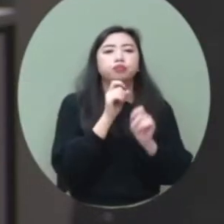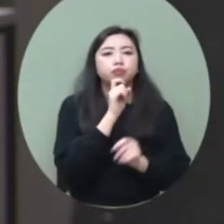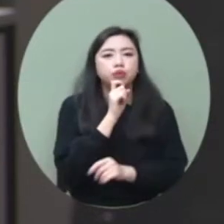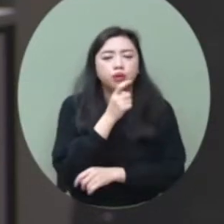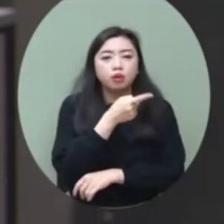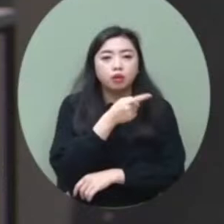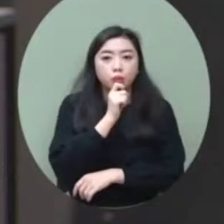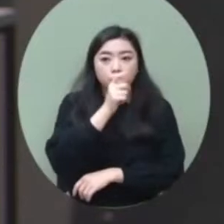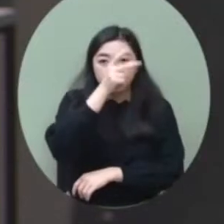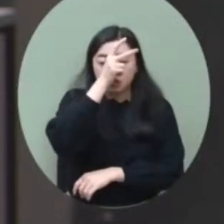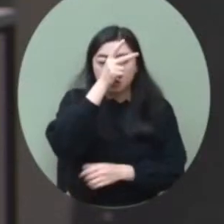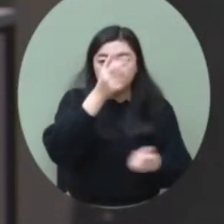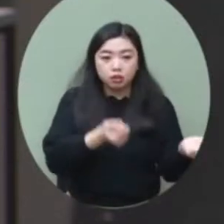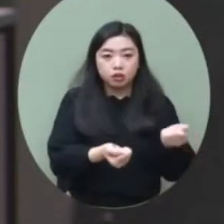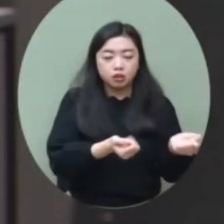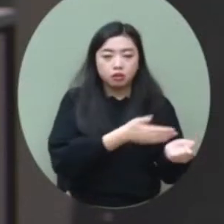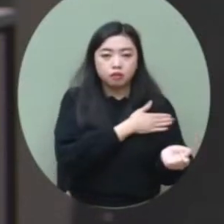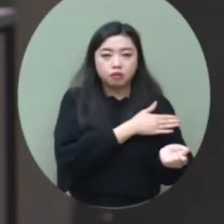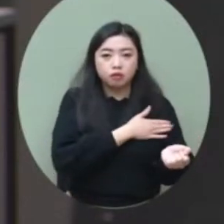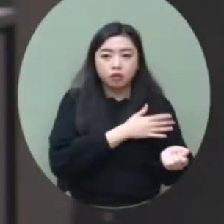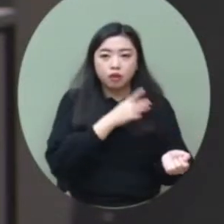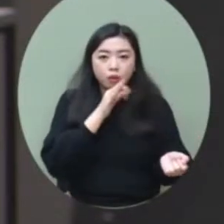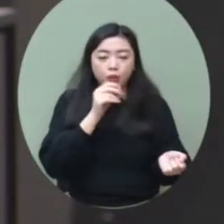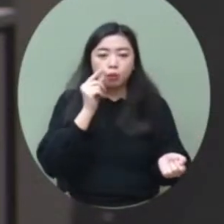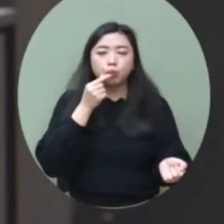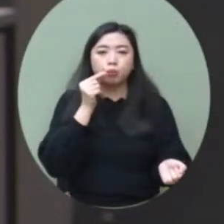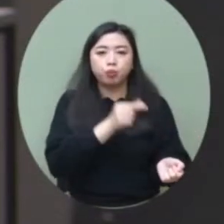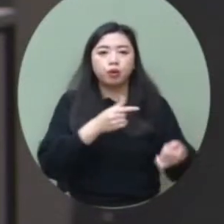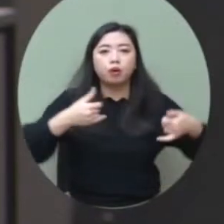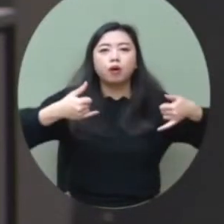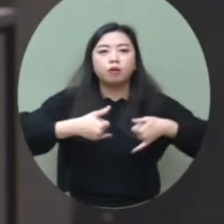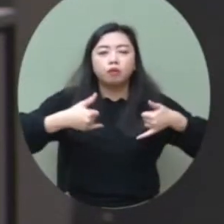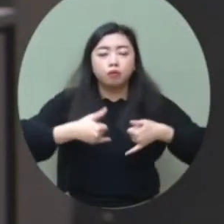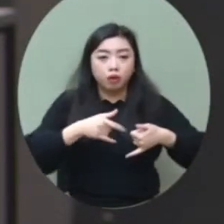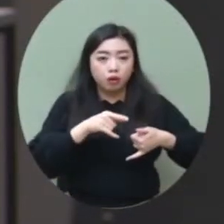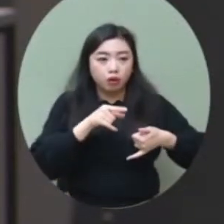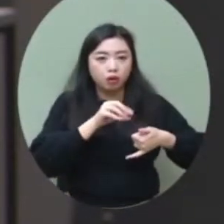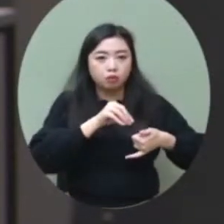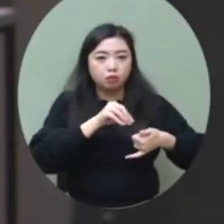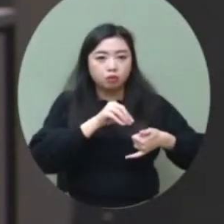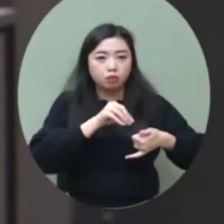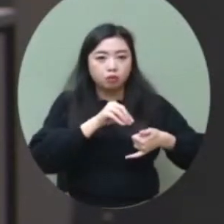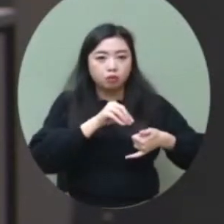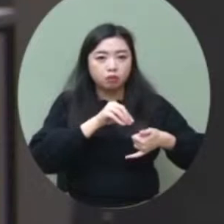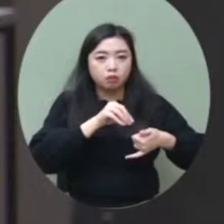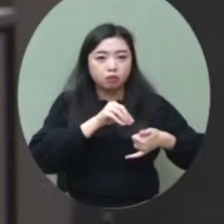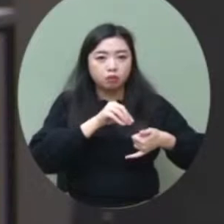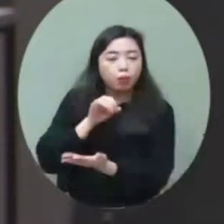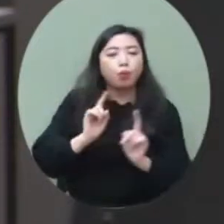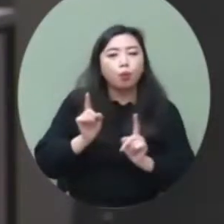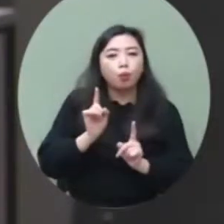is the possible reason behind the possible outbreak? Thank you.